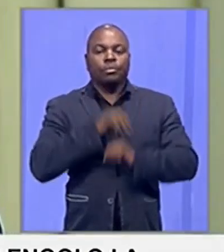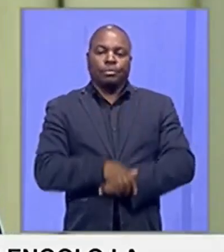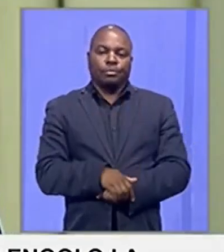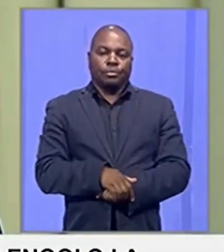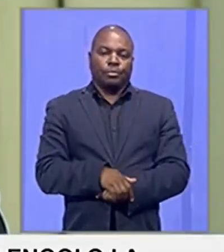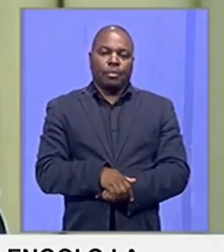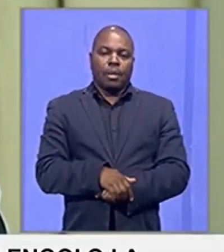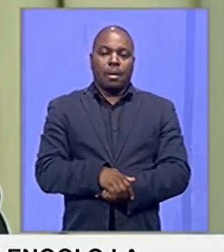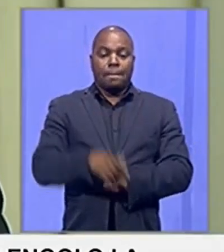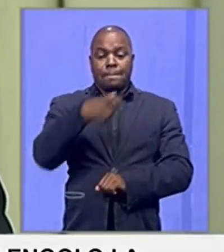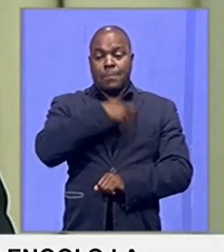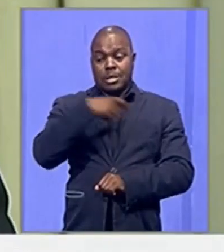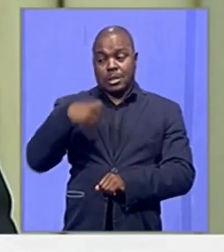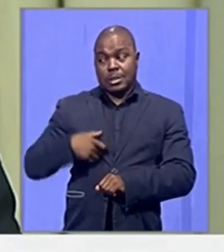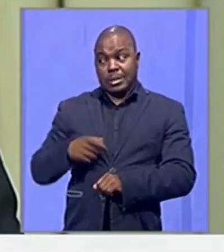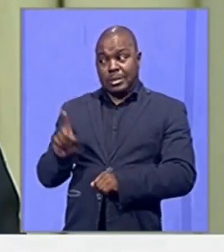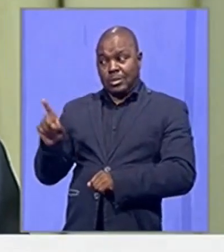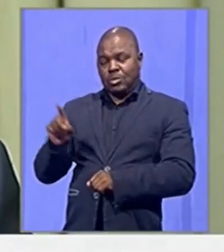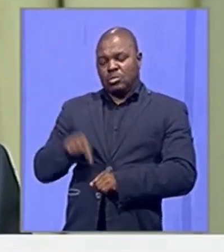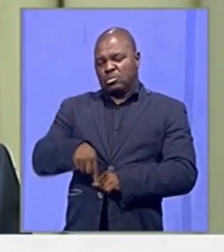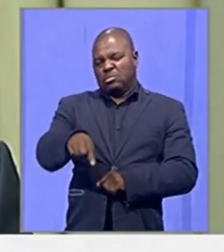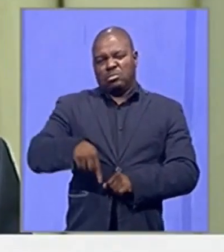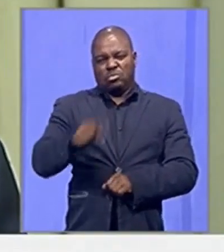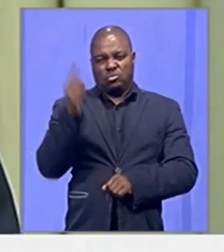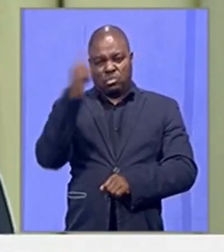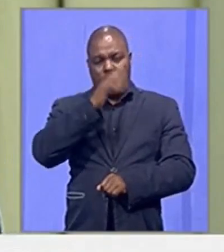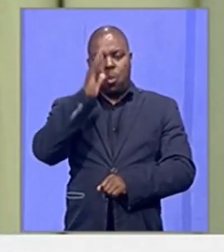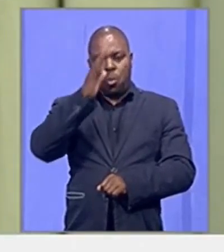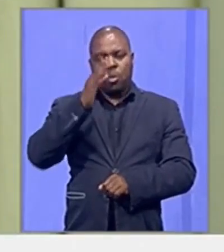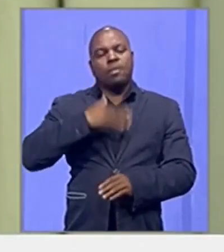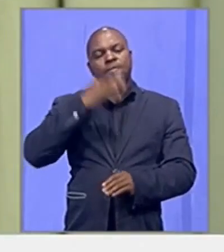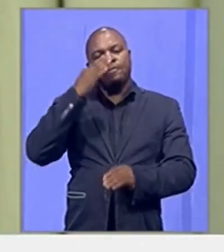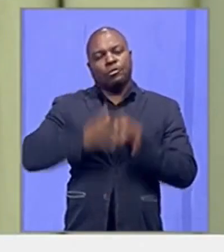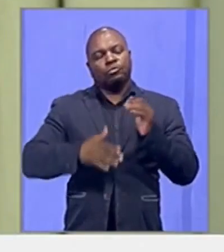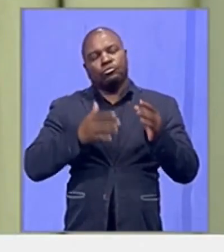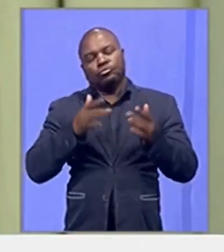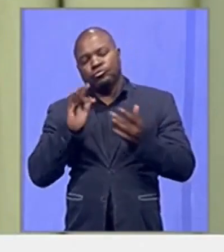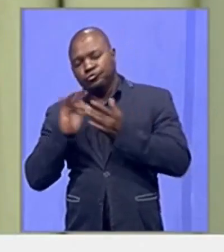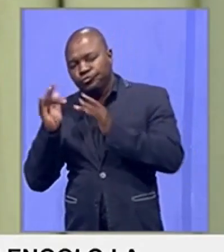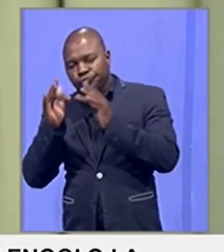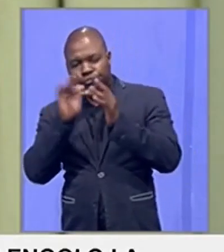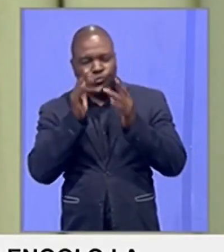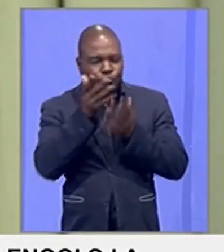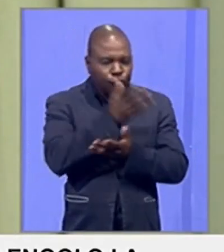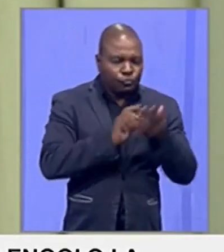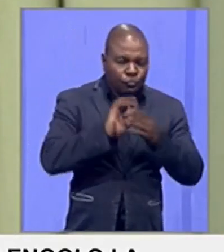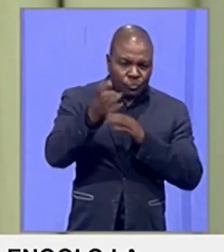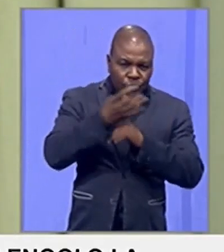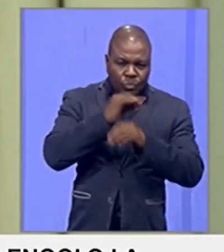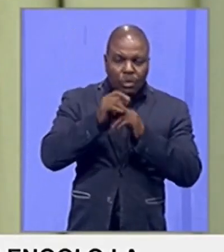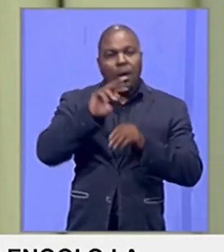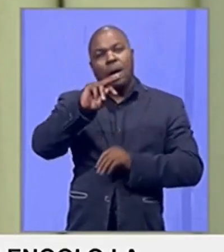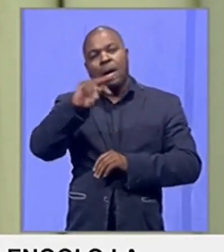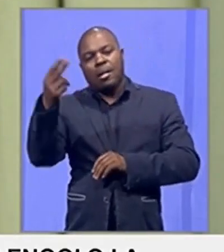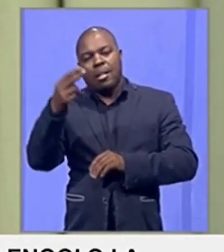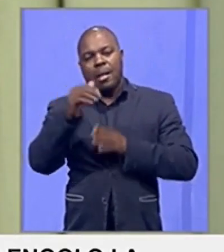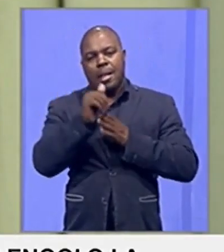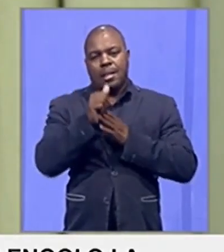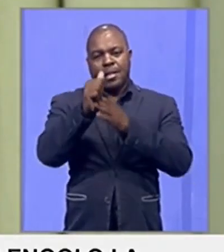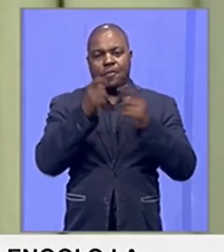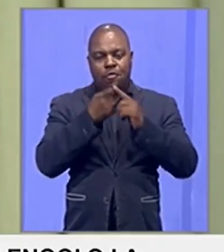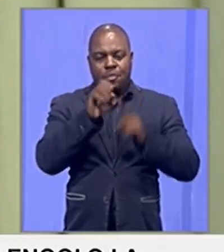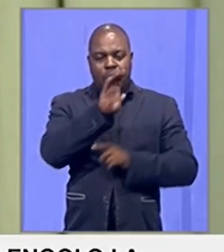The president in the next couple of days or so will be concluding his round of consultations with other BRICS leaders.